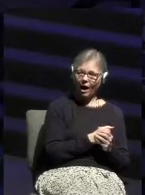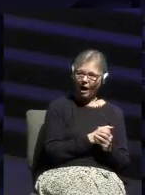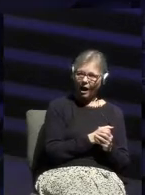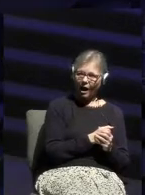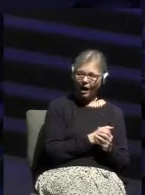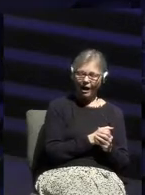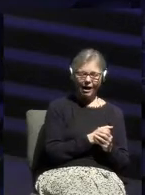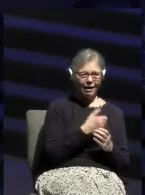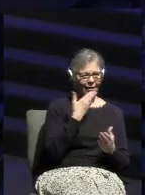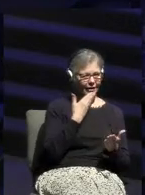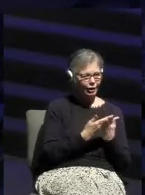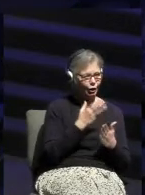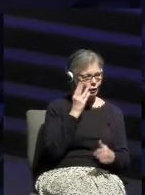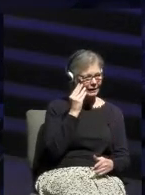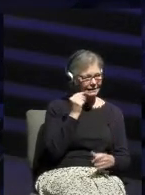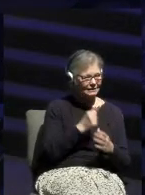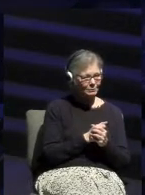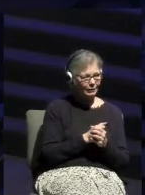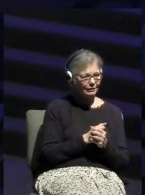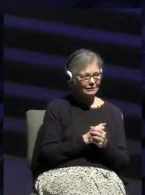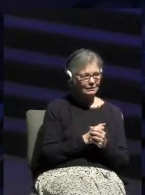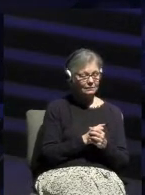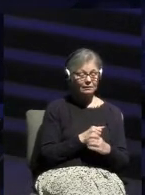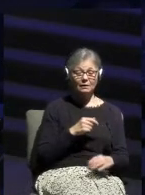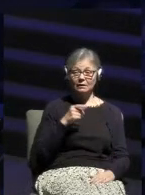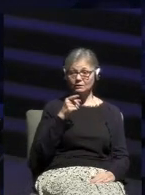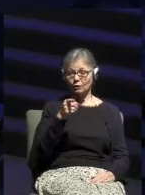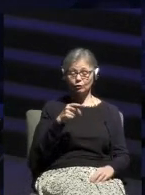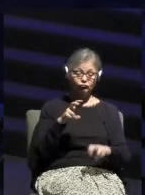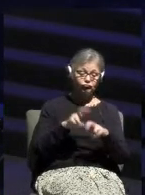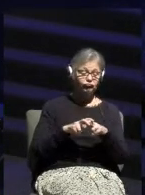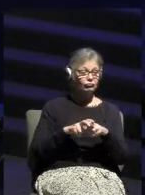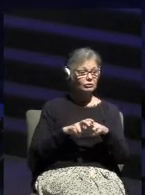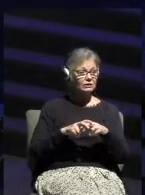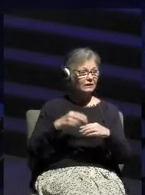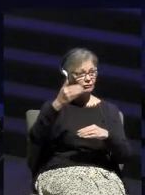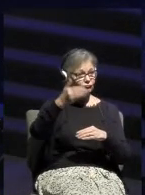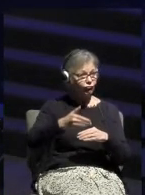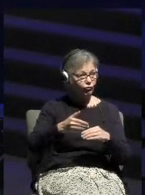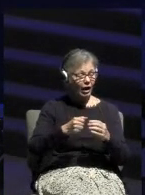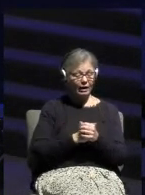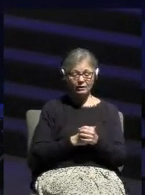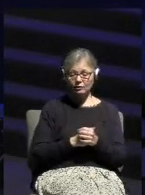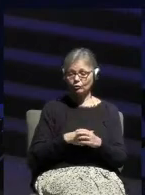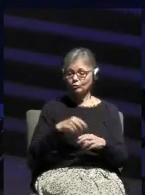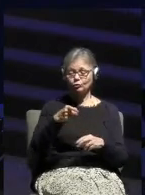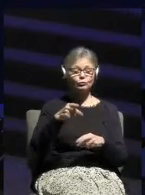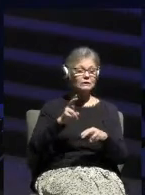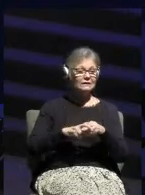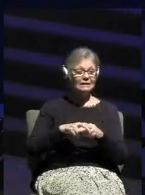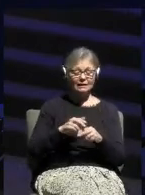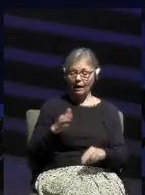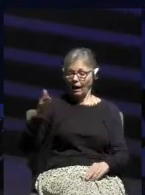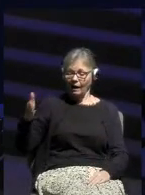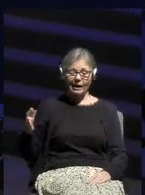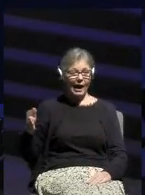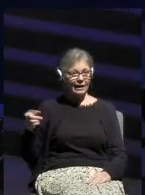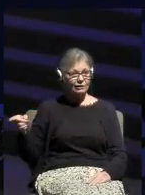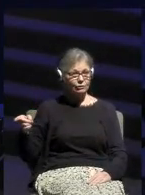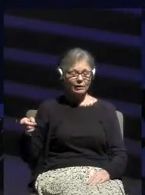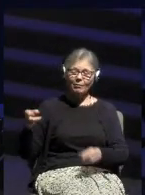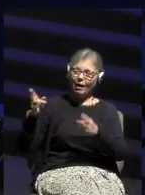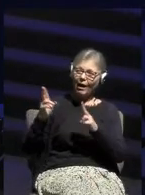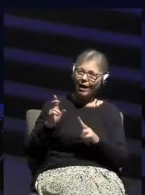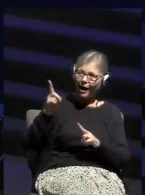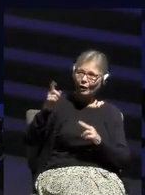So when we're two rows in front, or we're two or three people to the left or to the right, and we begin to honor the